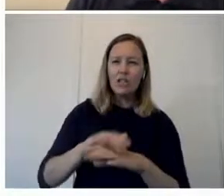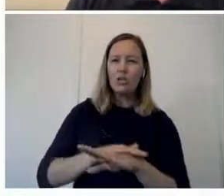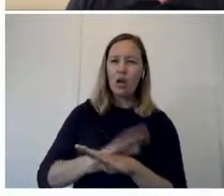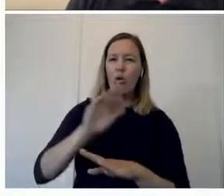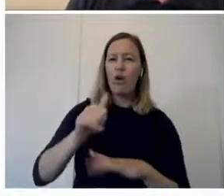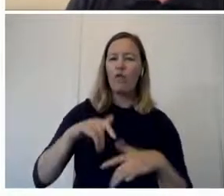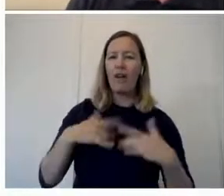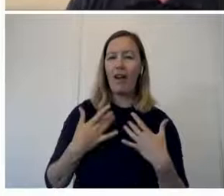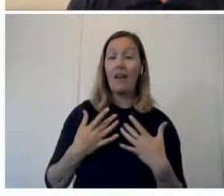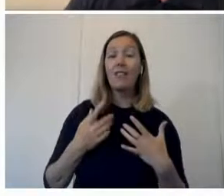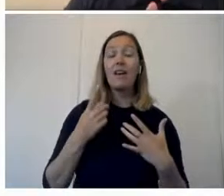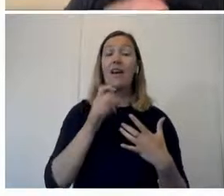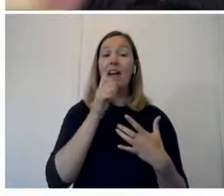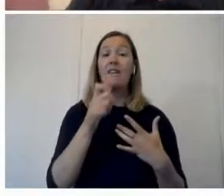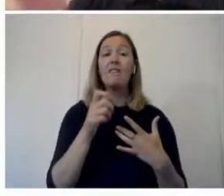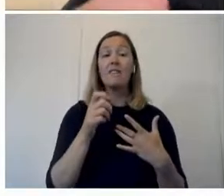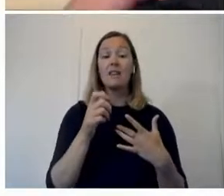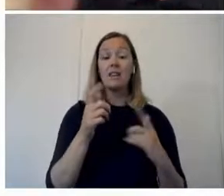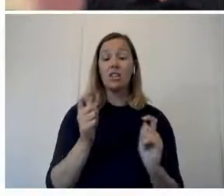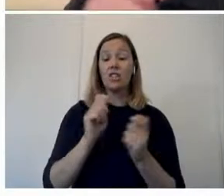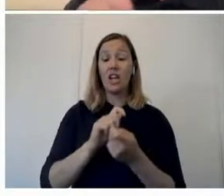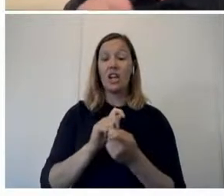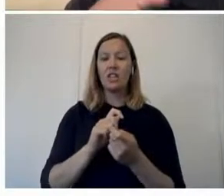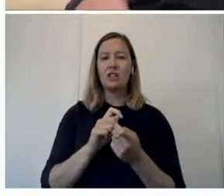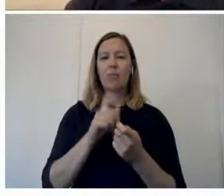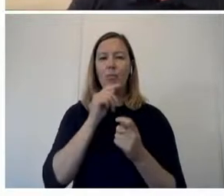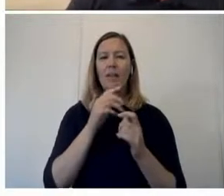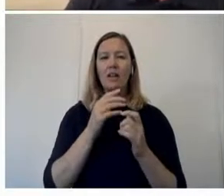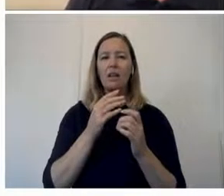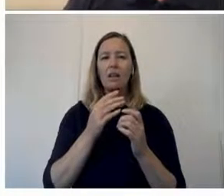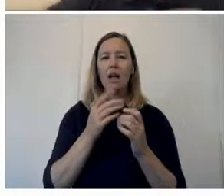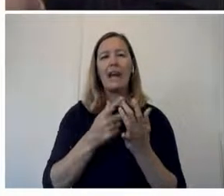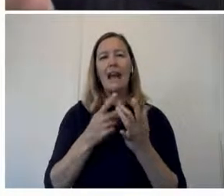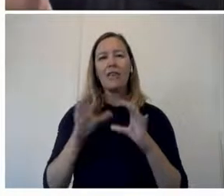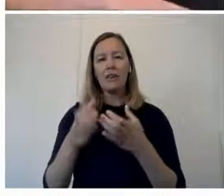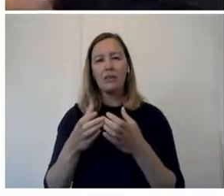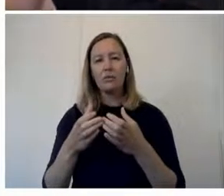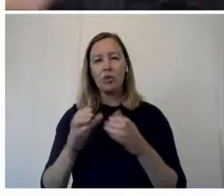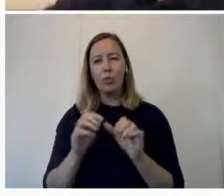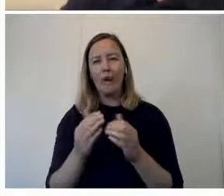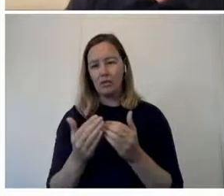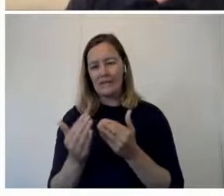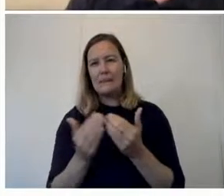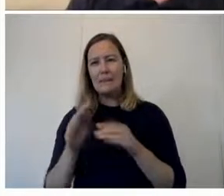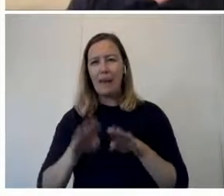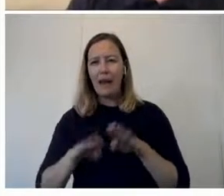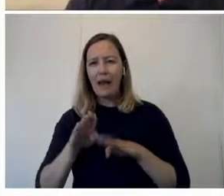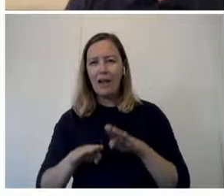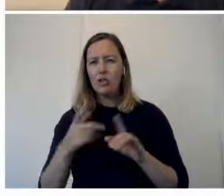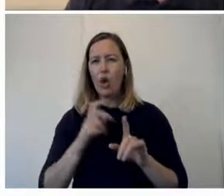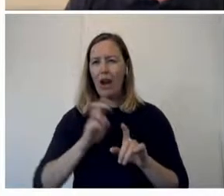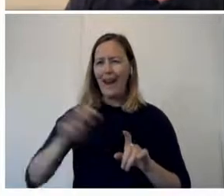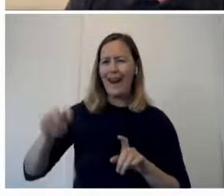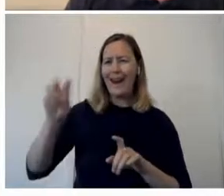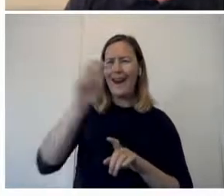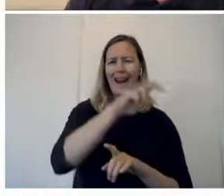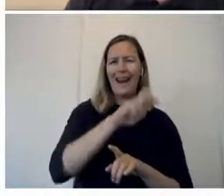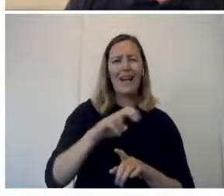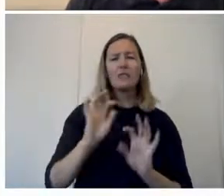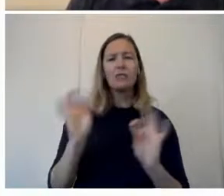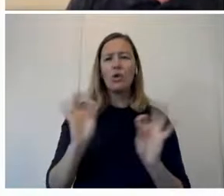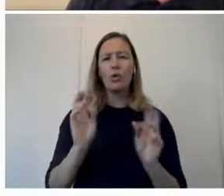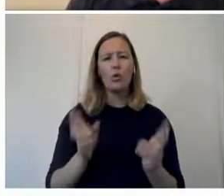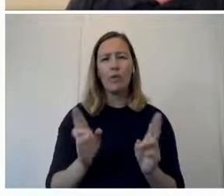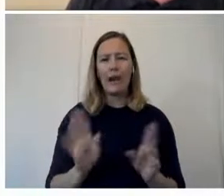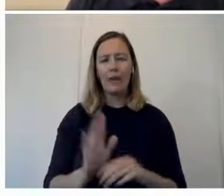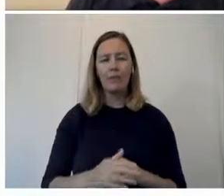if they do change, they probably end up in the next door segment. So they're not pinging across the map. But